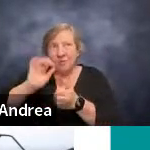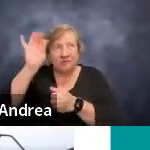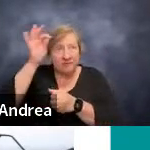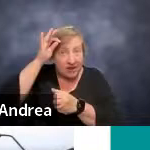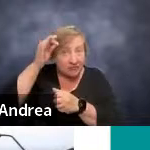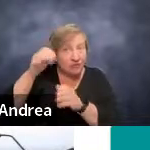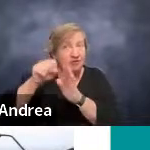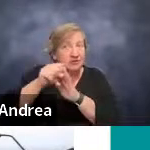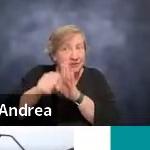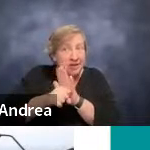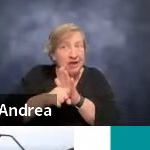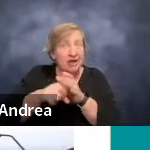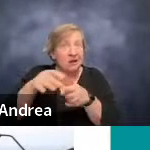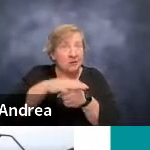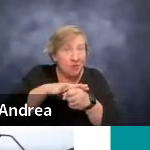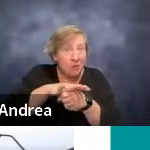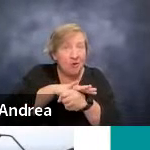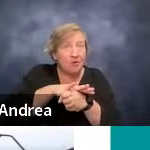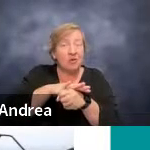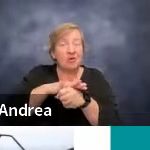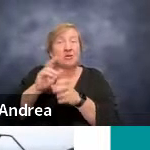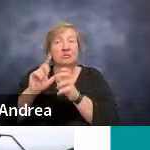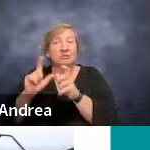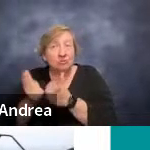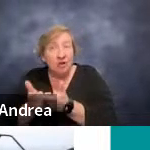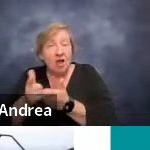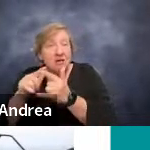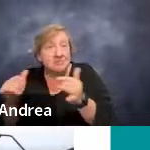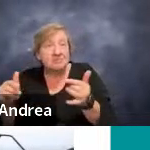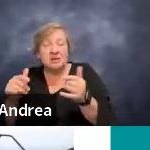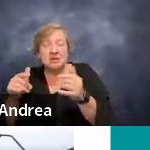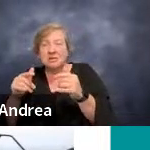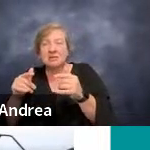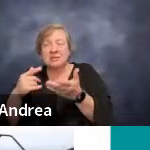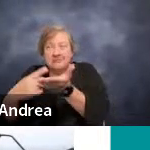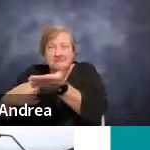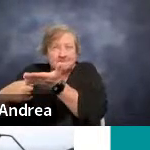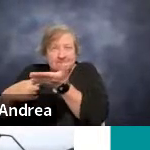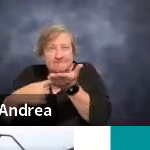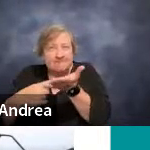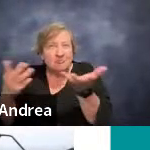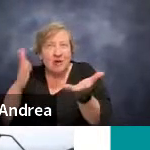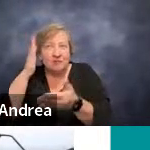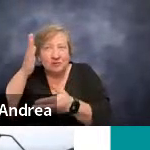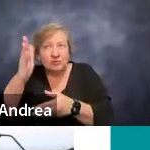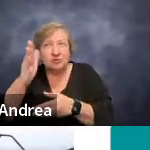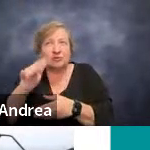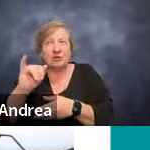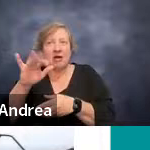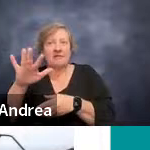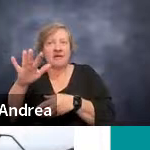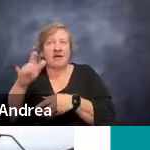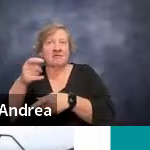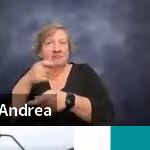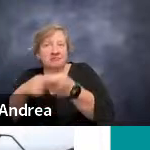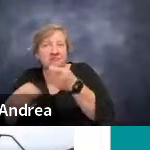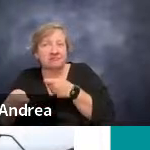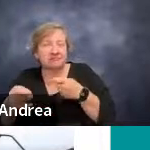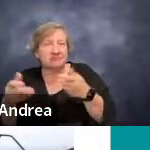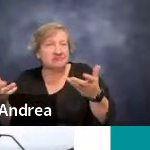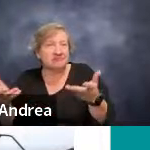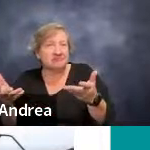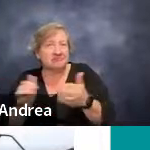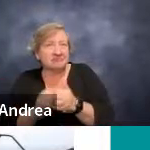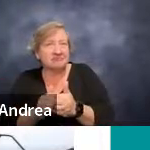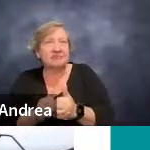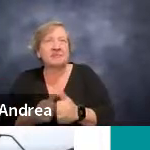we advanced the discussion of what the Interstate Bridge Replacement Program would be. Our local partner agencies included a number of